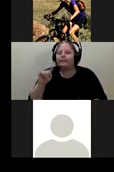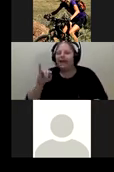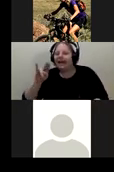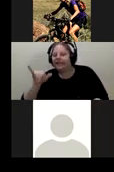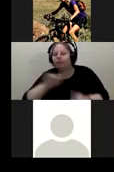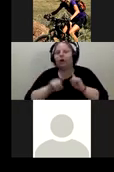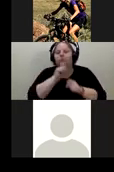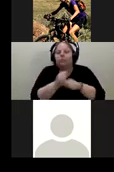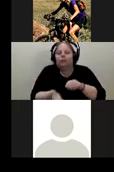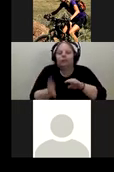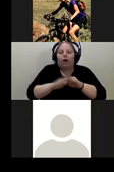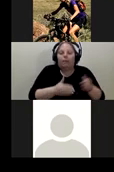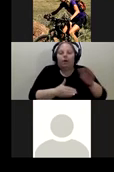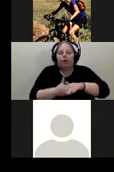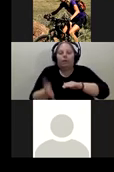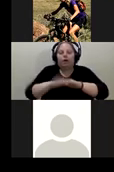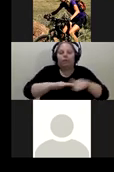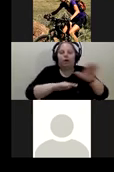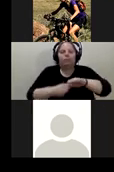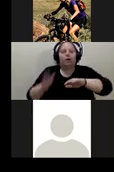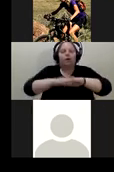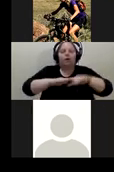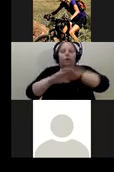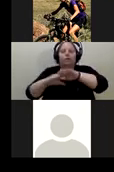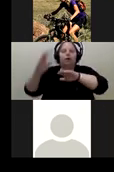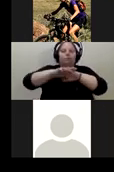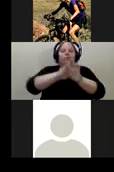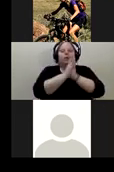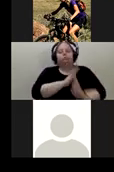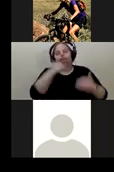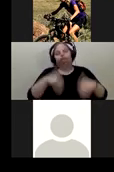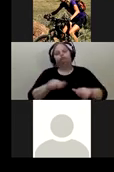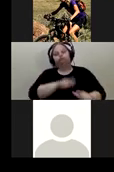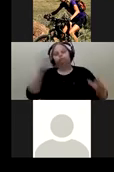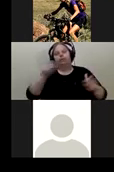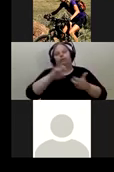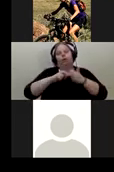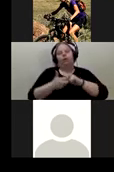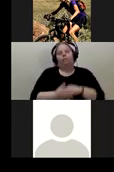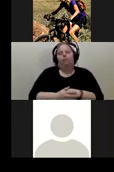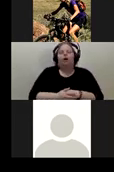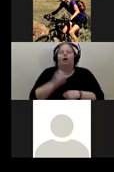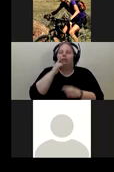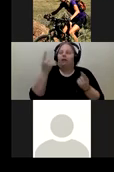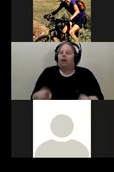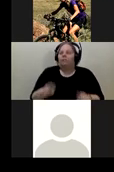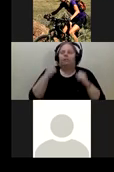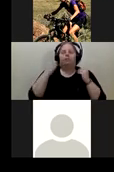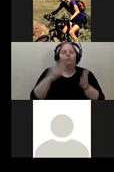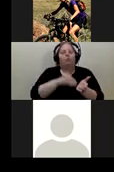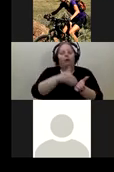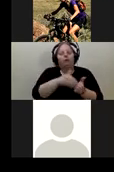up upon one another to become a giant rationalization. And I think this happens, you know, like a lot of times